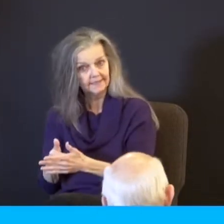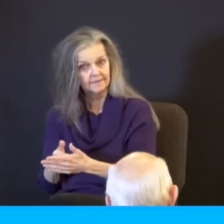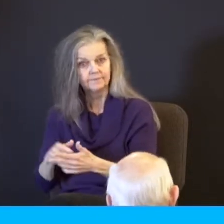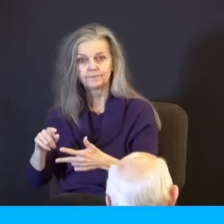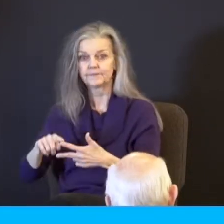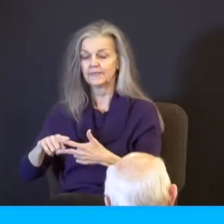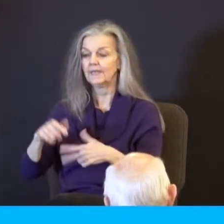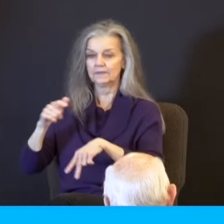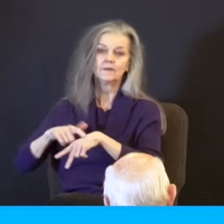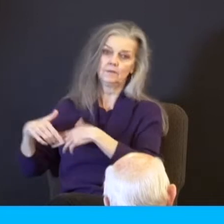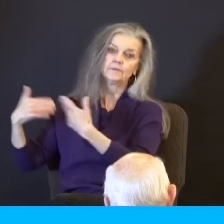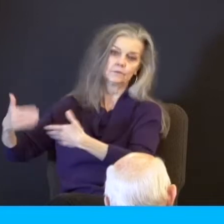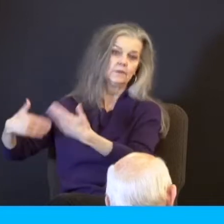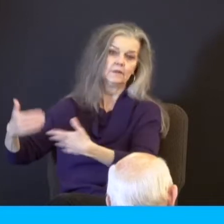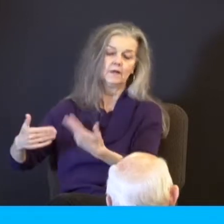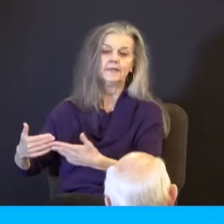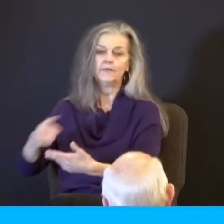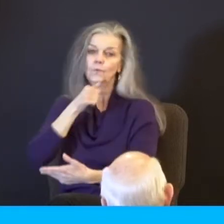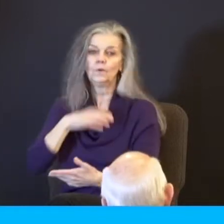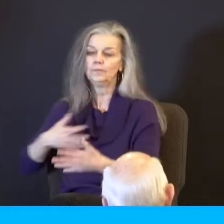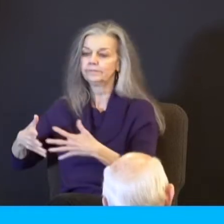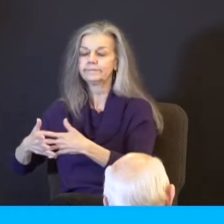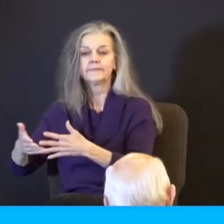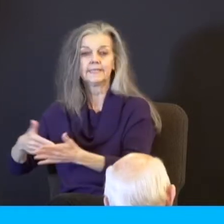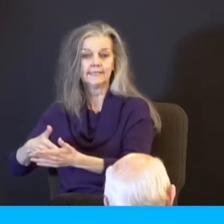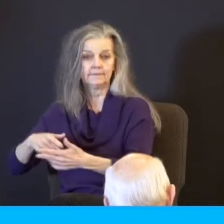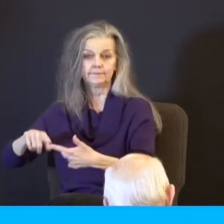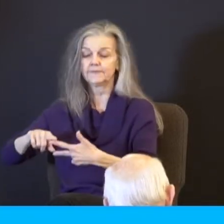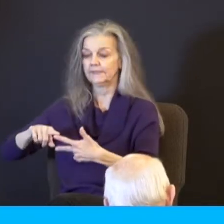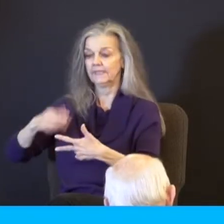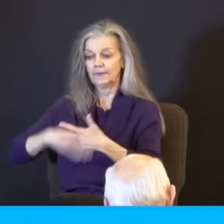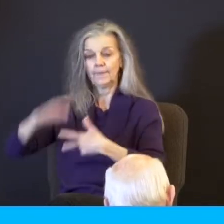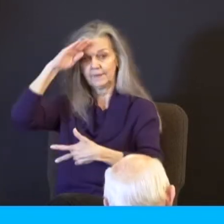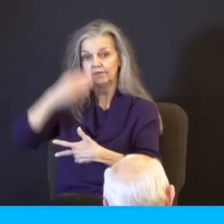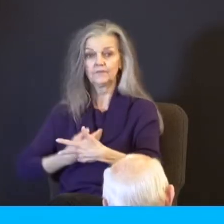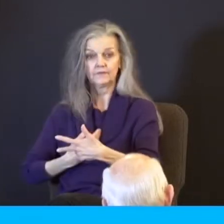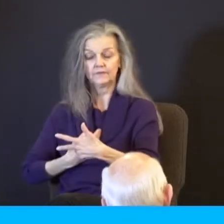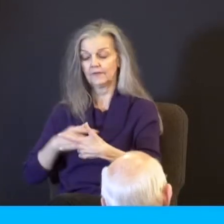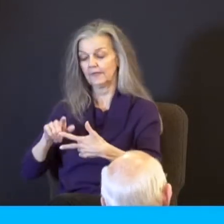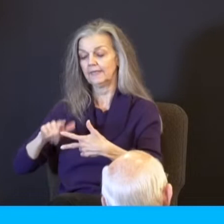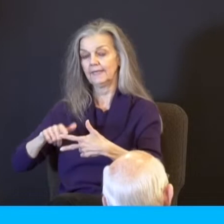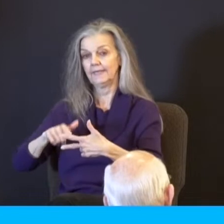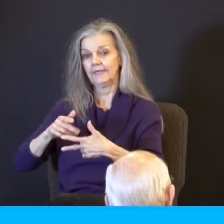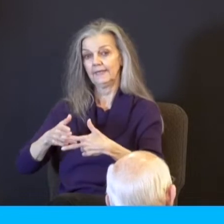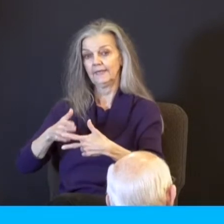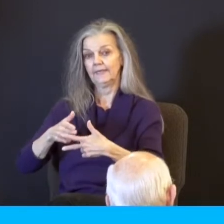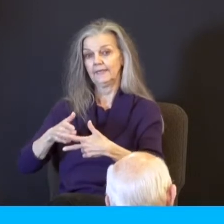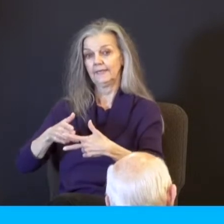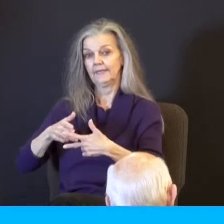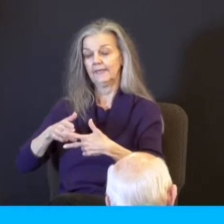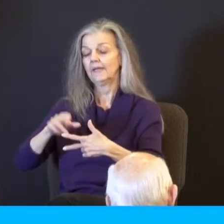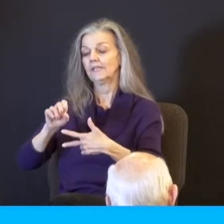time is passing here? Right? Just want to make sure. She conceived again, and she bare a son. Interesting, verse 3, he named the first one. Verse